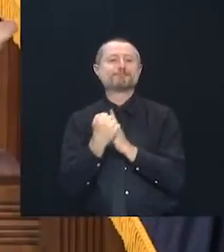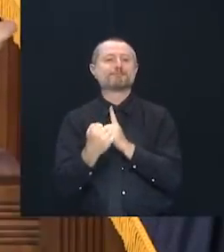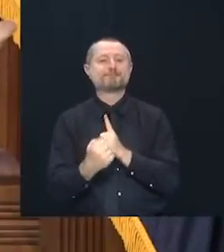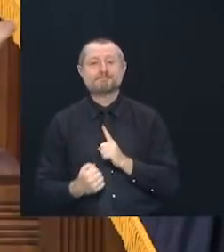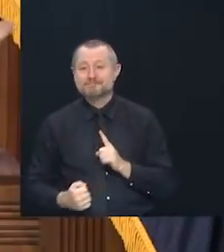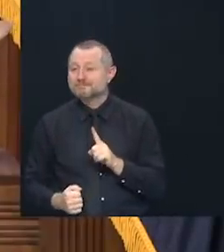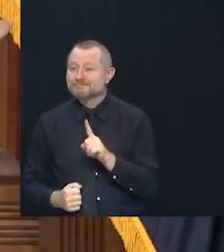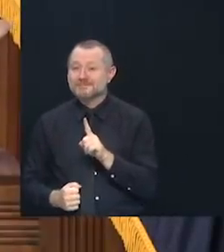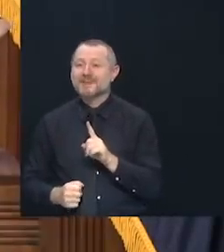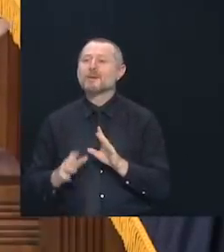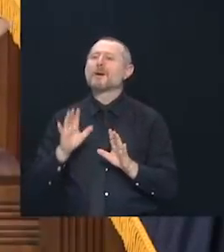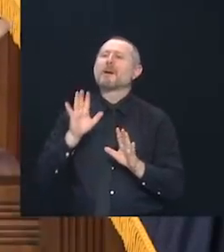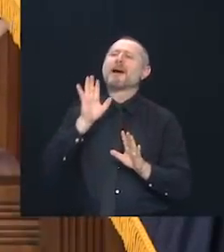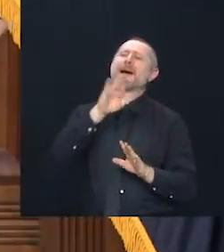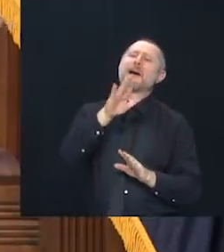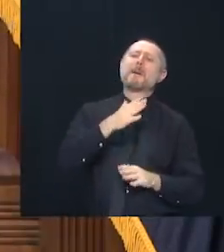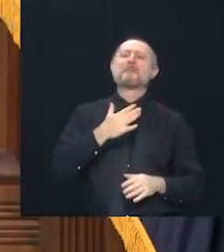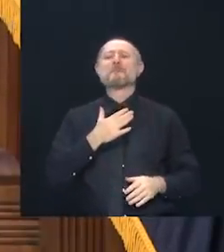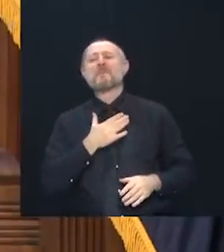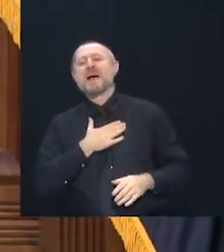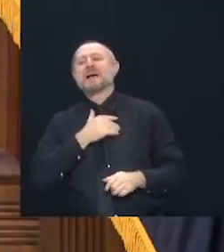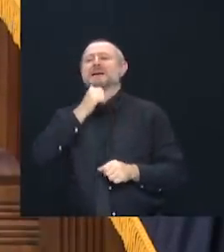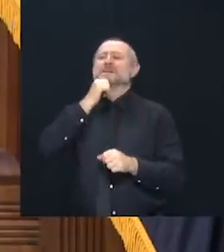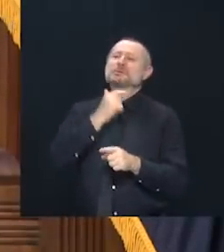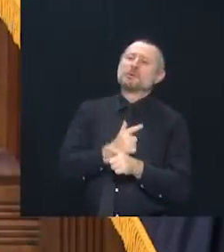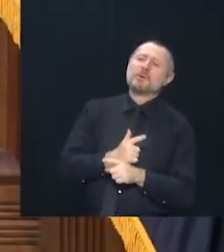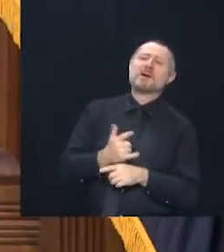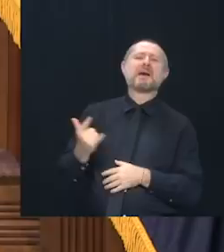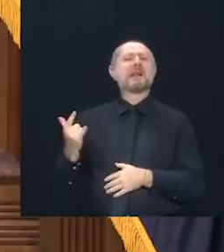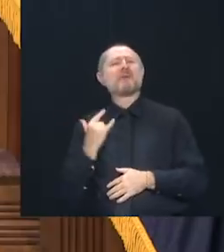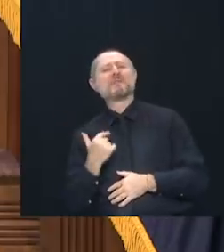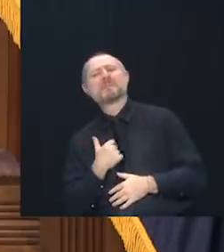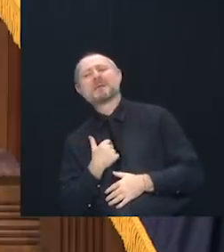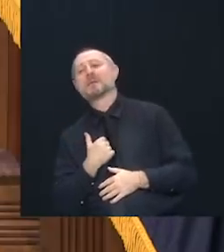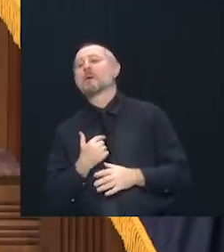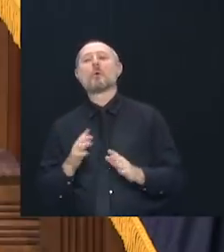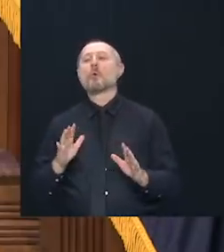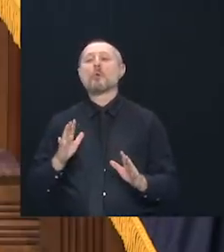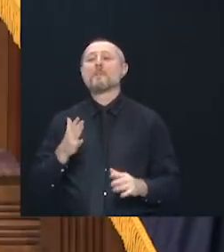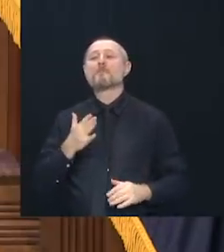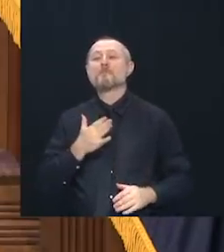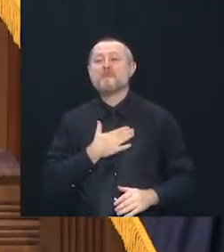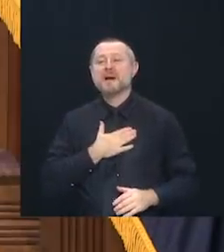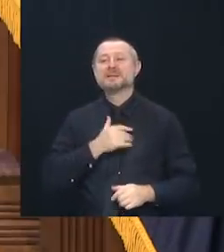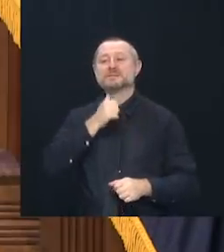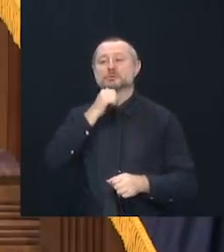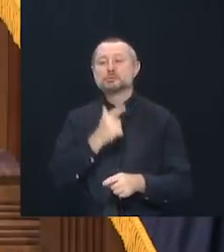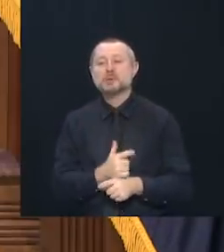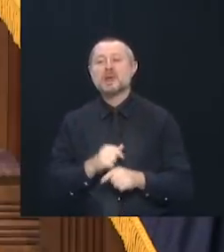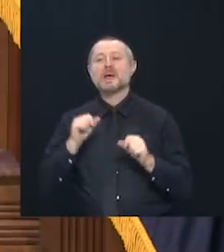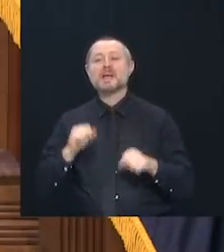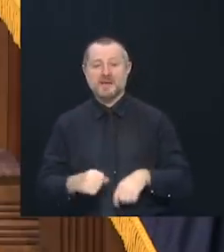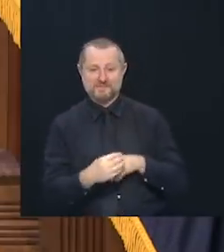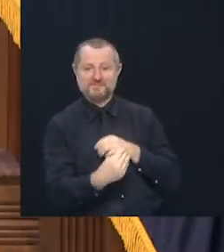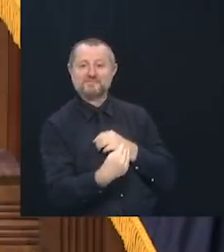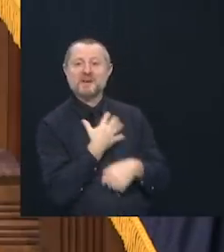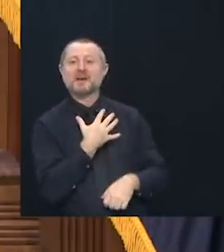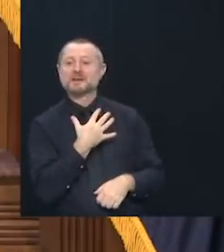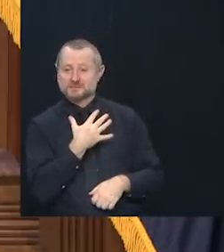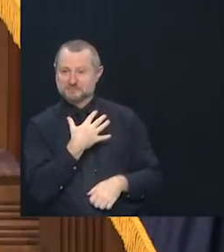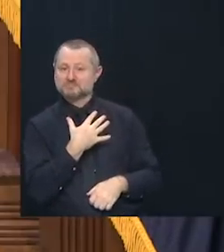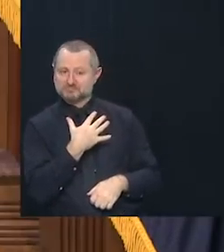My sister could infect me, not maliciously,